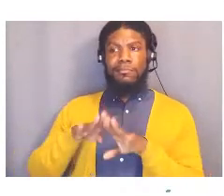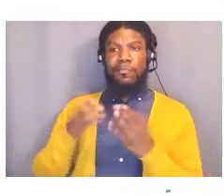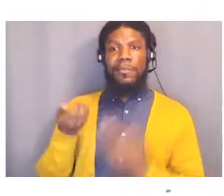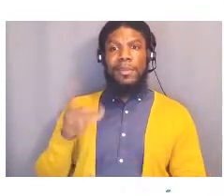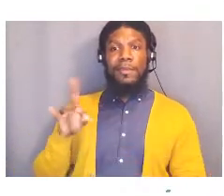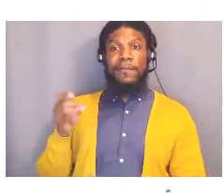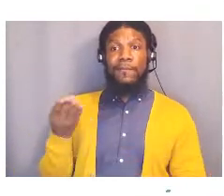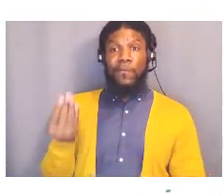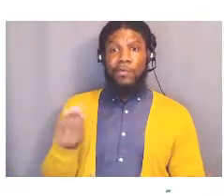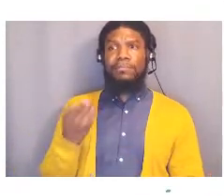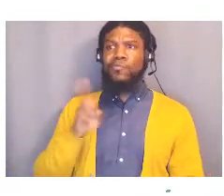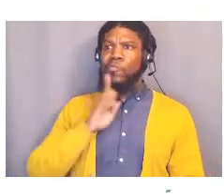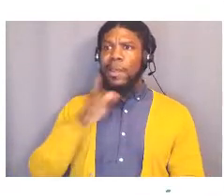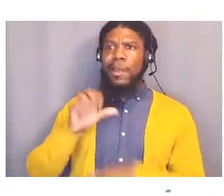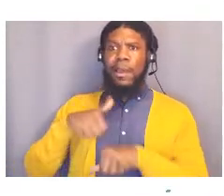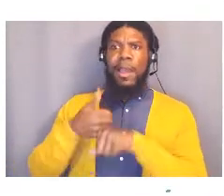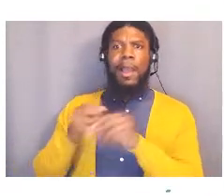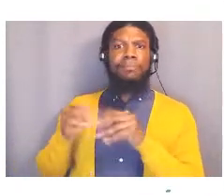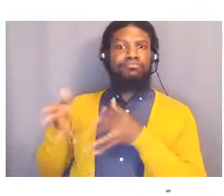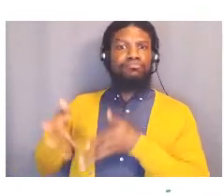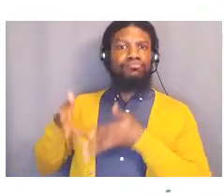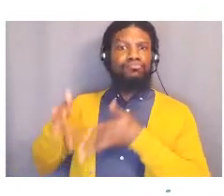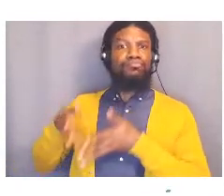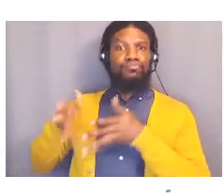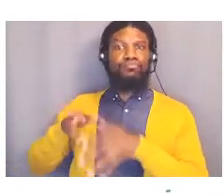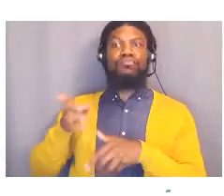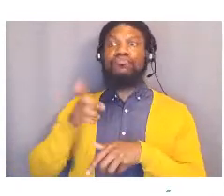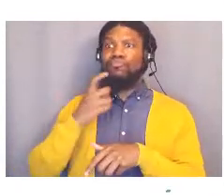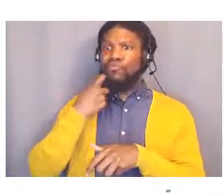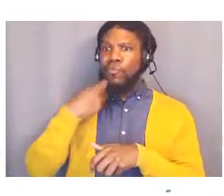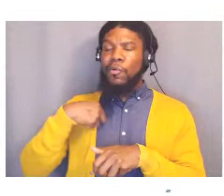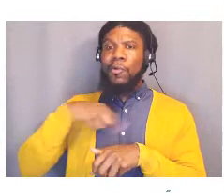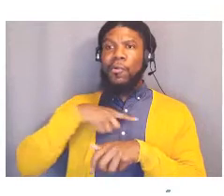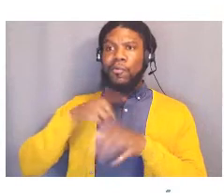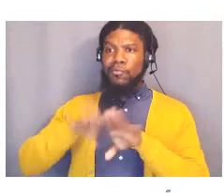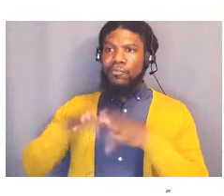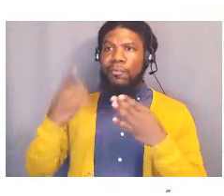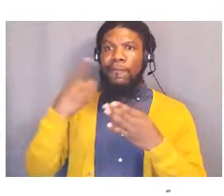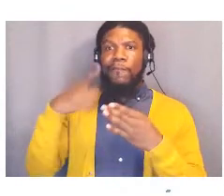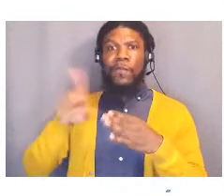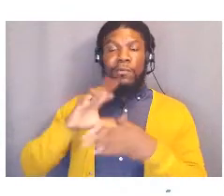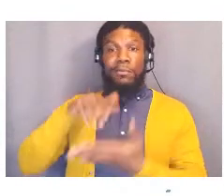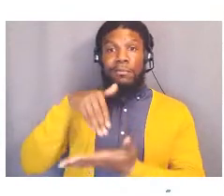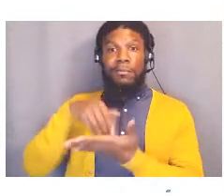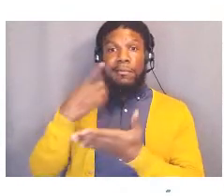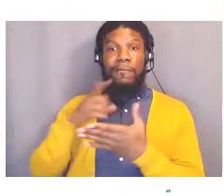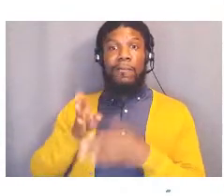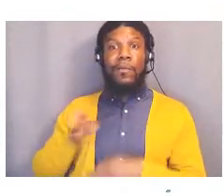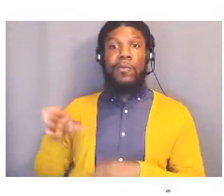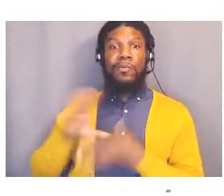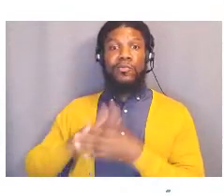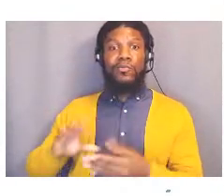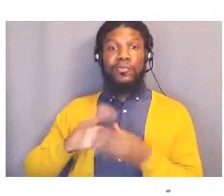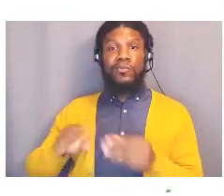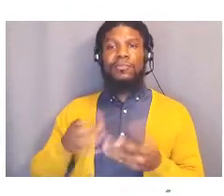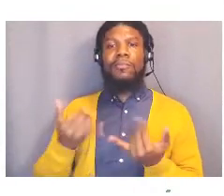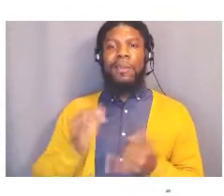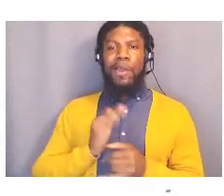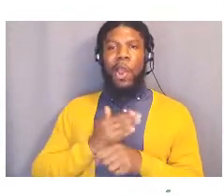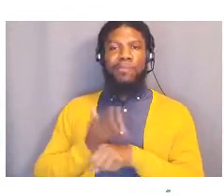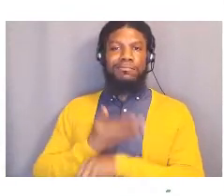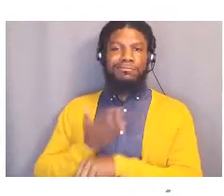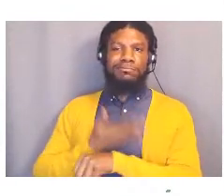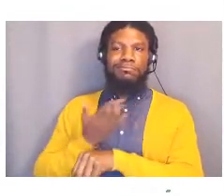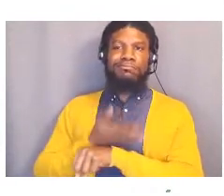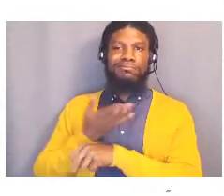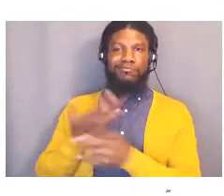20 years, The Peale recently came back to life as a center for Baltimore stories. Our building is currently undergoing renovation, and we are